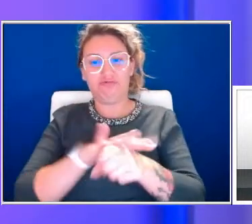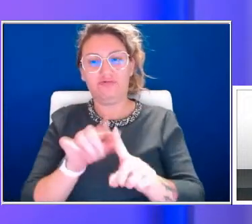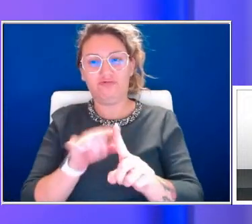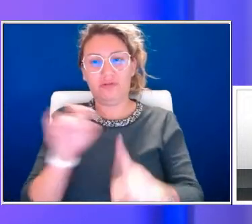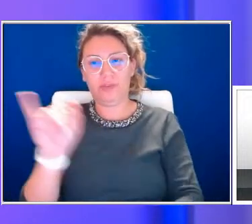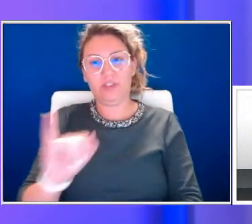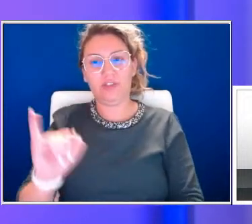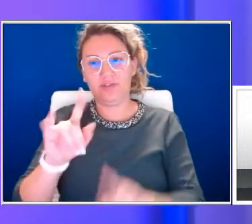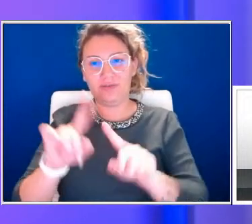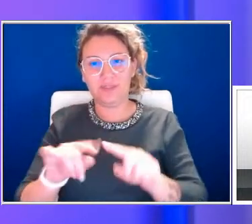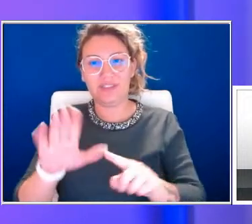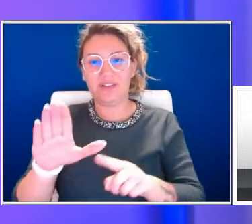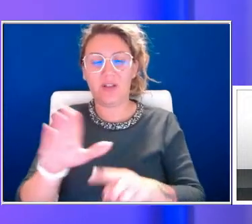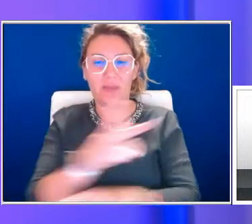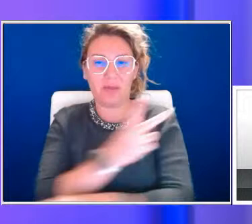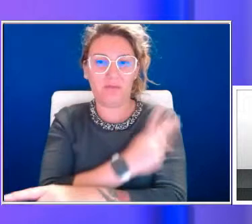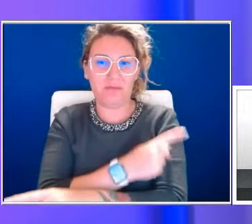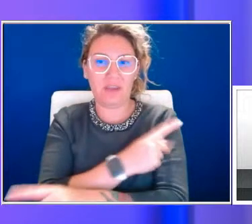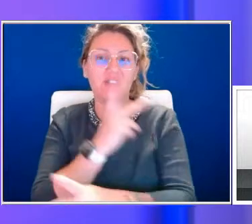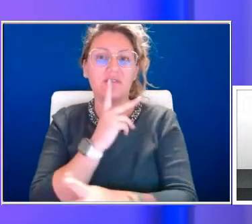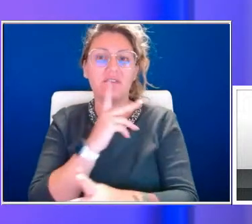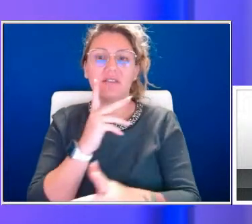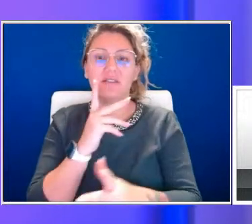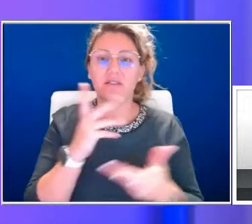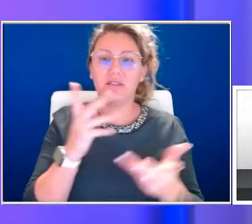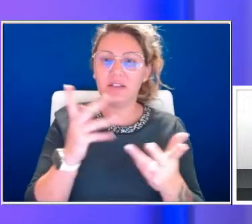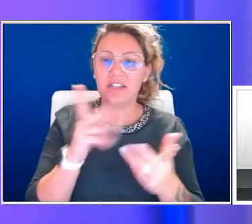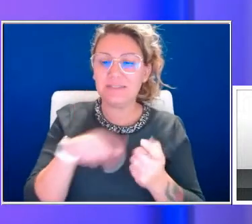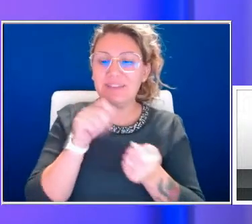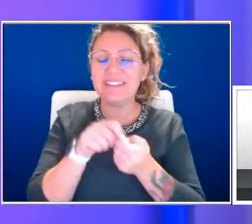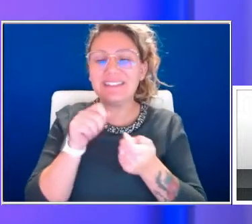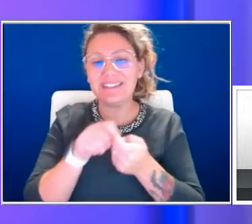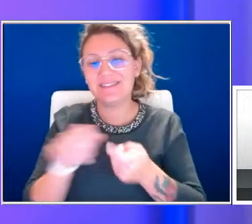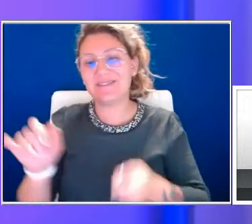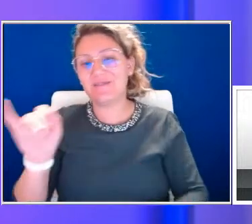patient's specific insurance and